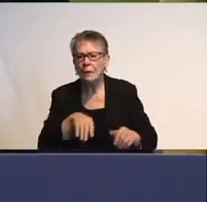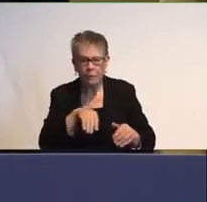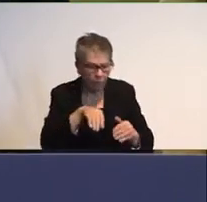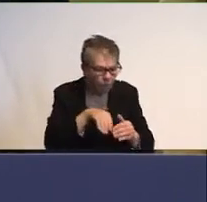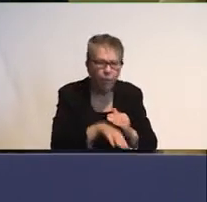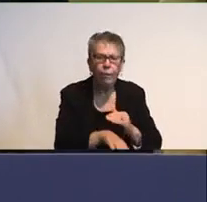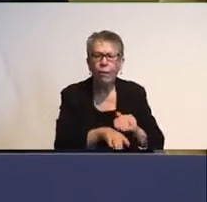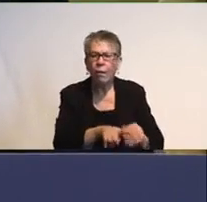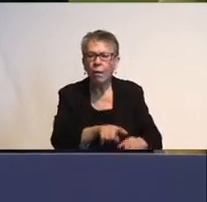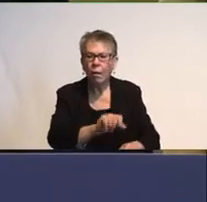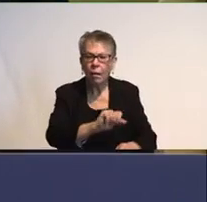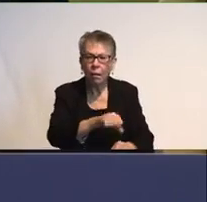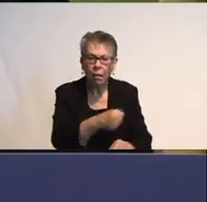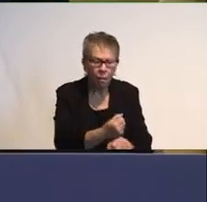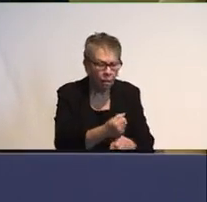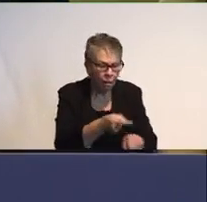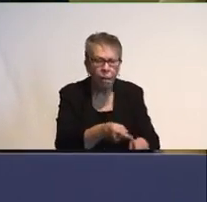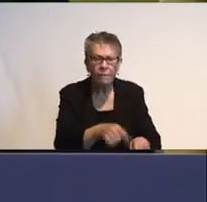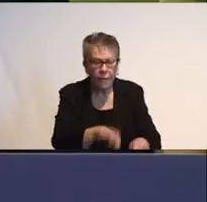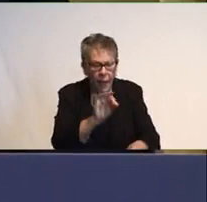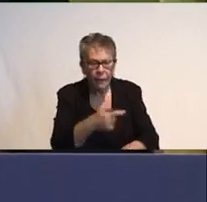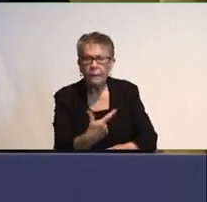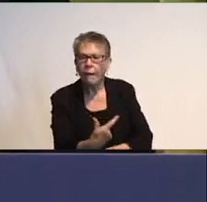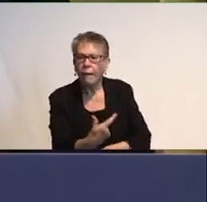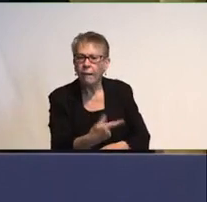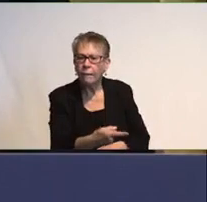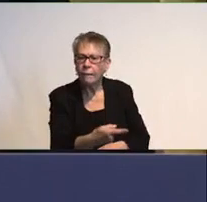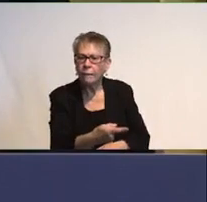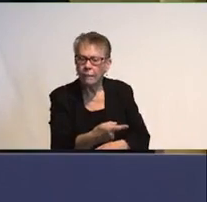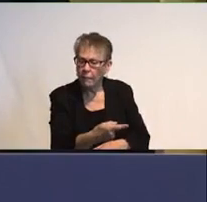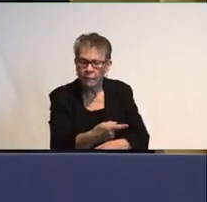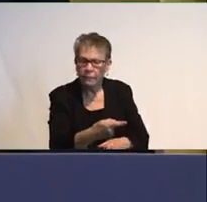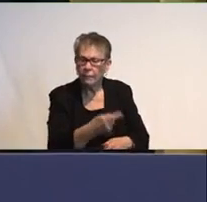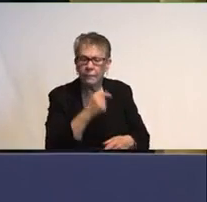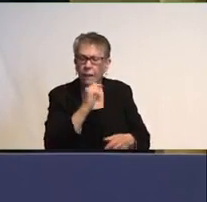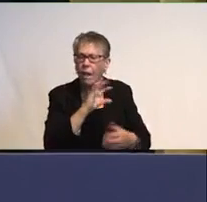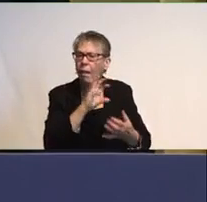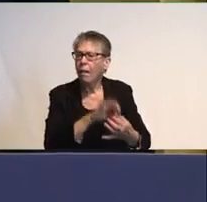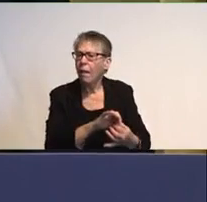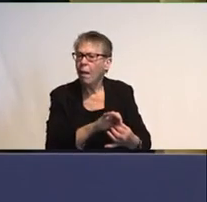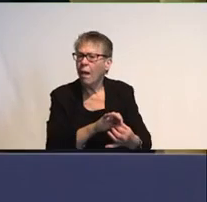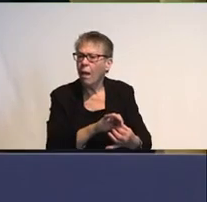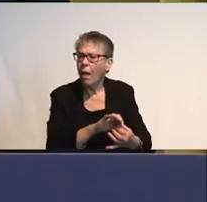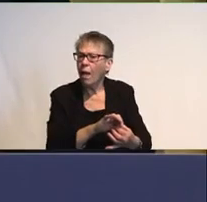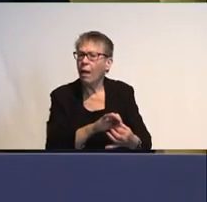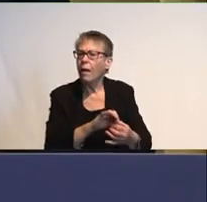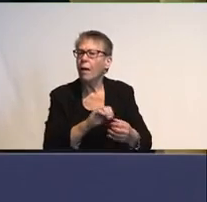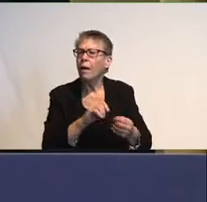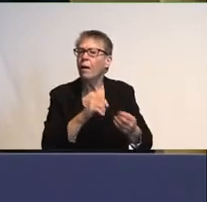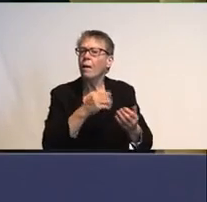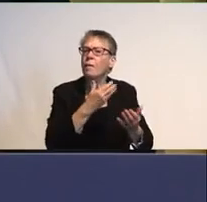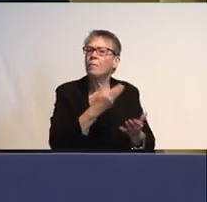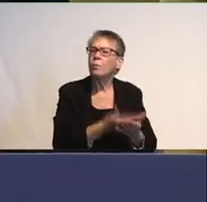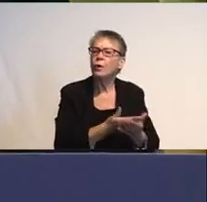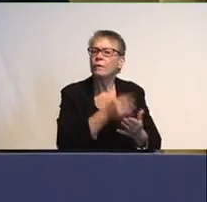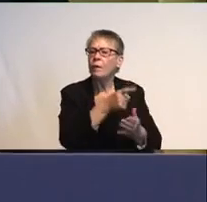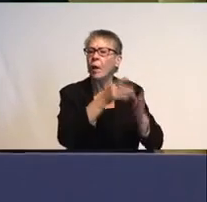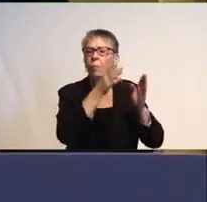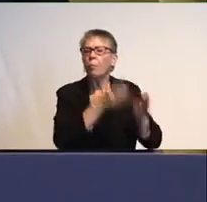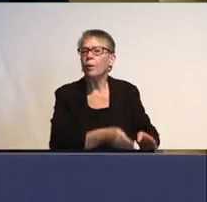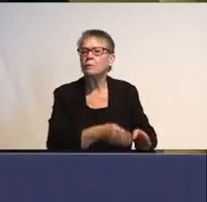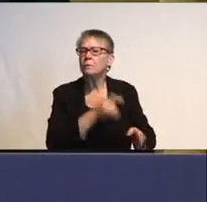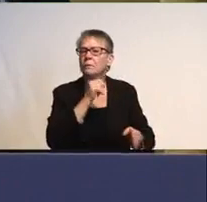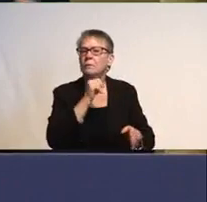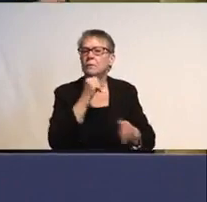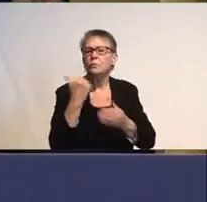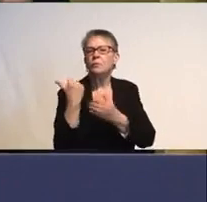it wasn't locked away in a container, then that would be evidence that could be used against that person in a criminal case, just like any other criminal law. Thank